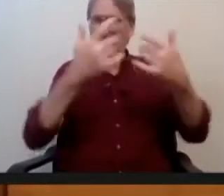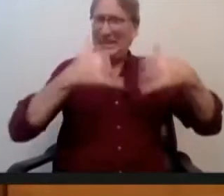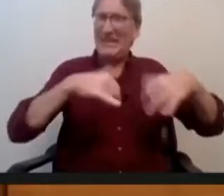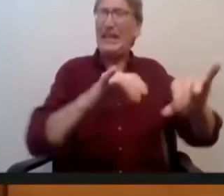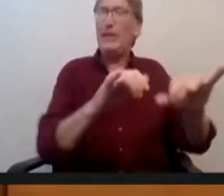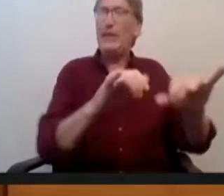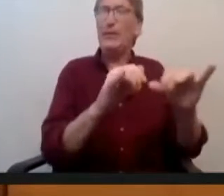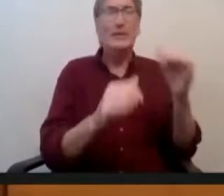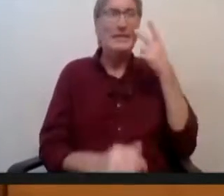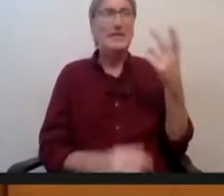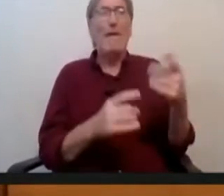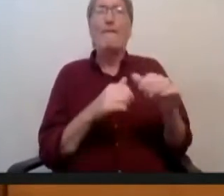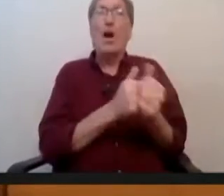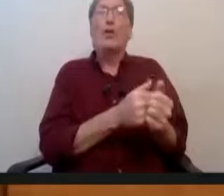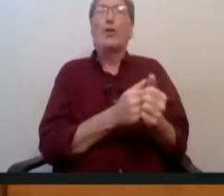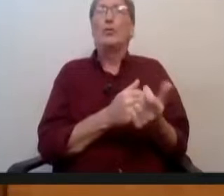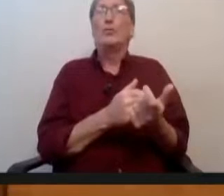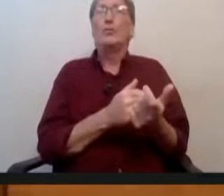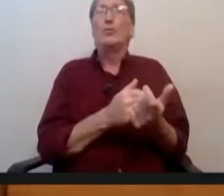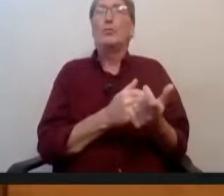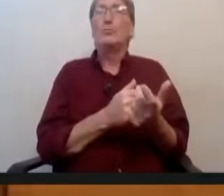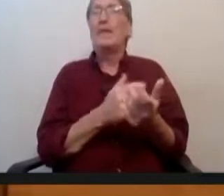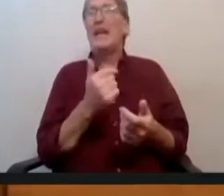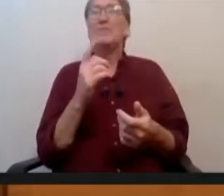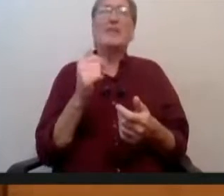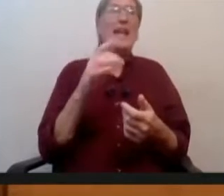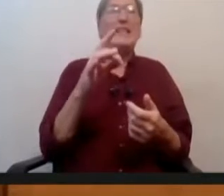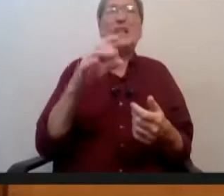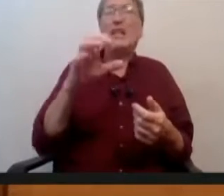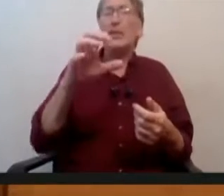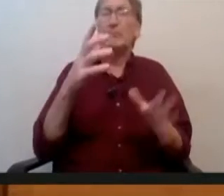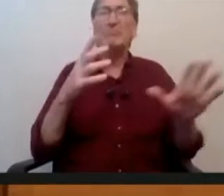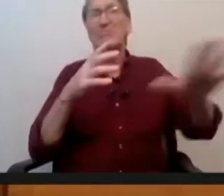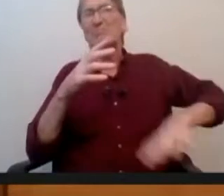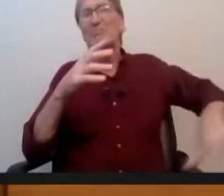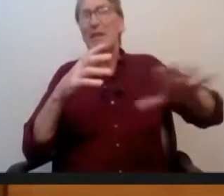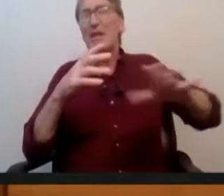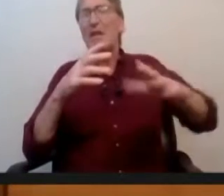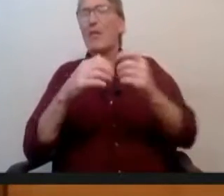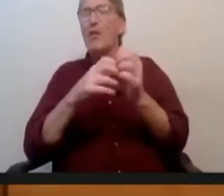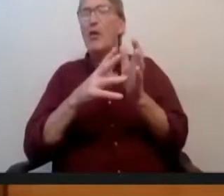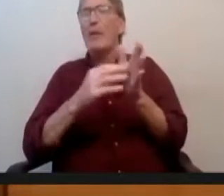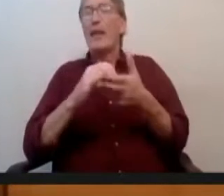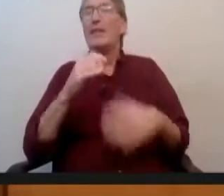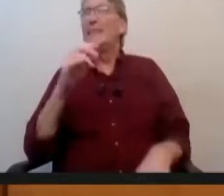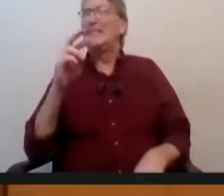19th century row homes that encompass popular styles of the period, primarily Second